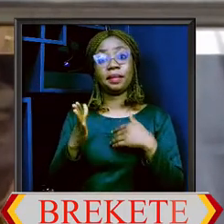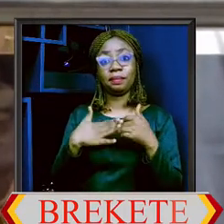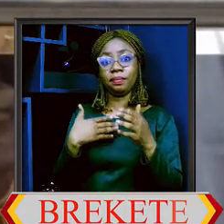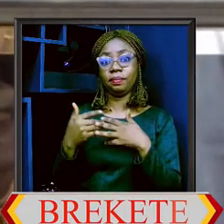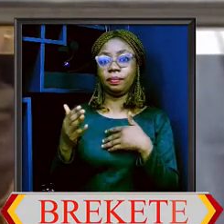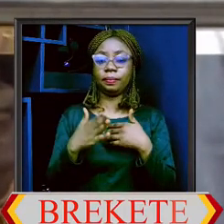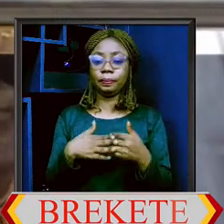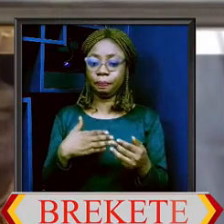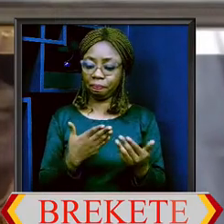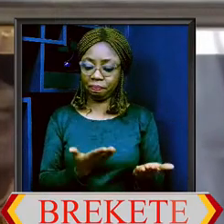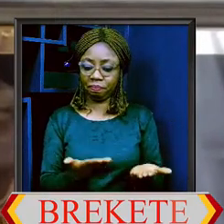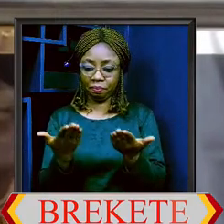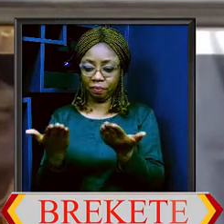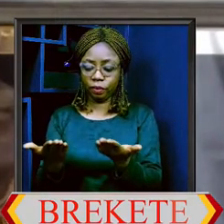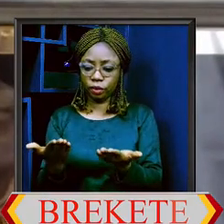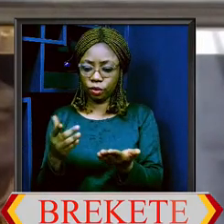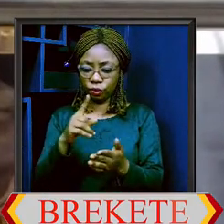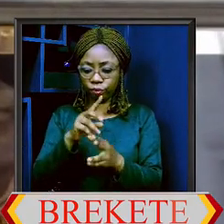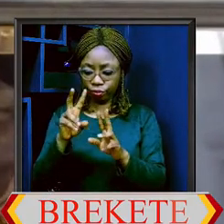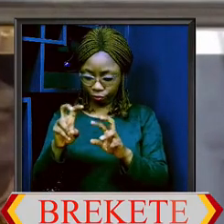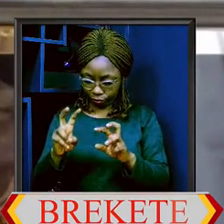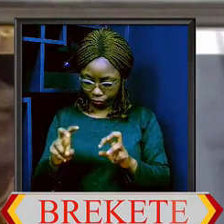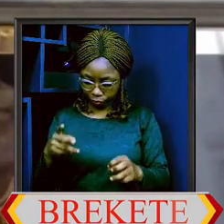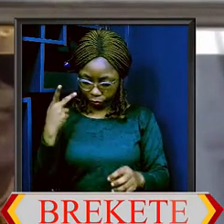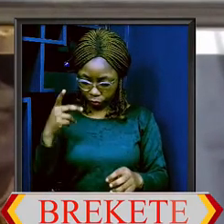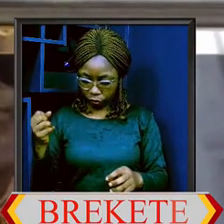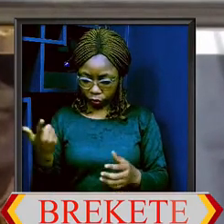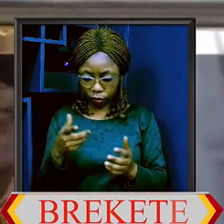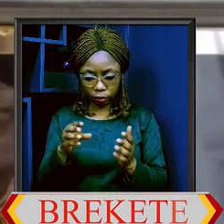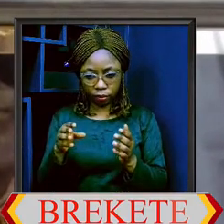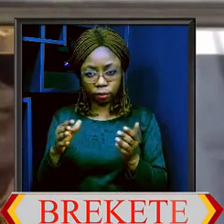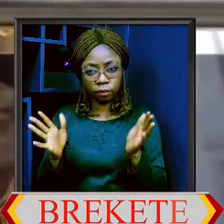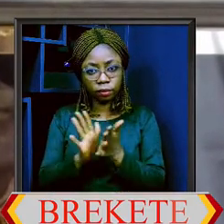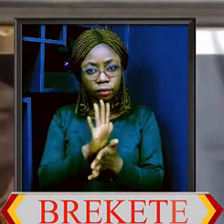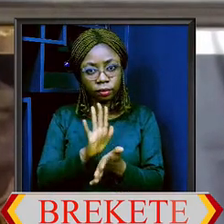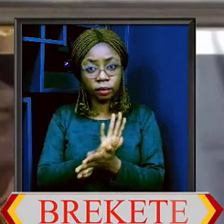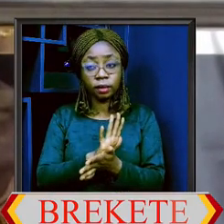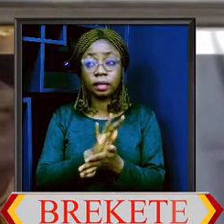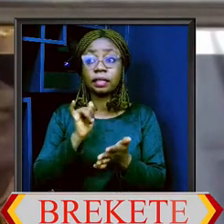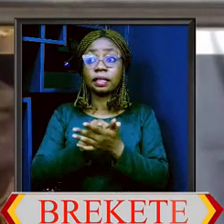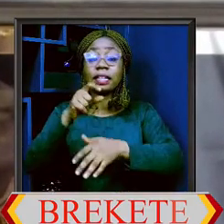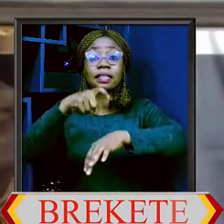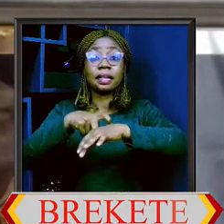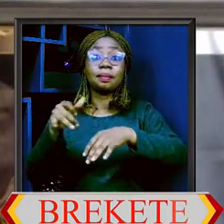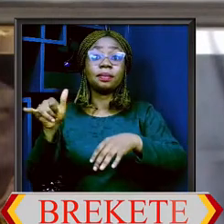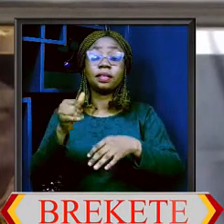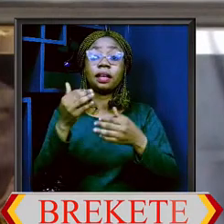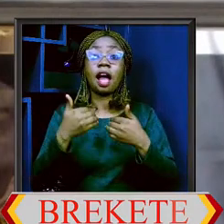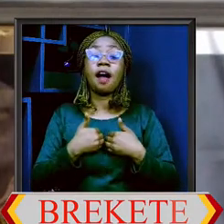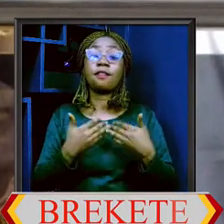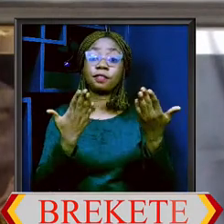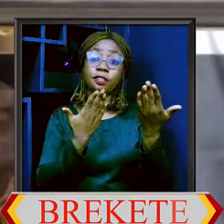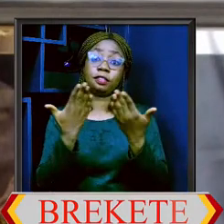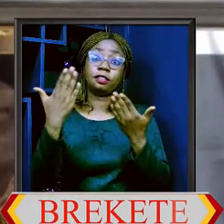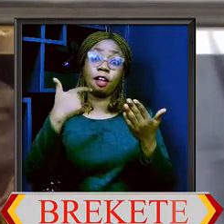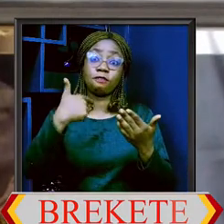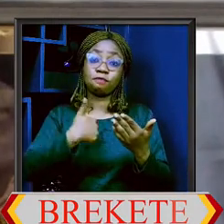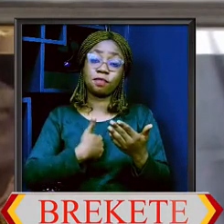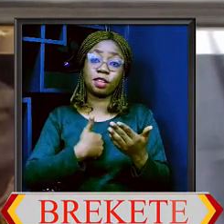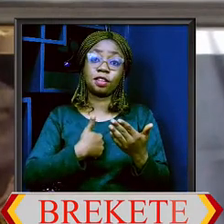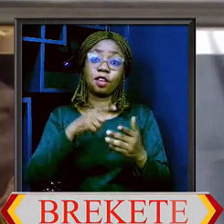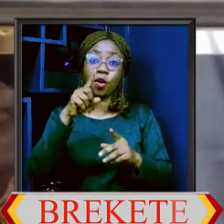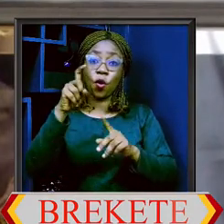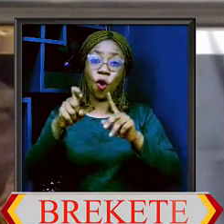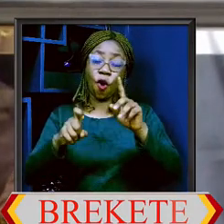him when he saw all the papers then they have already Ser me query